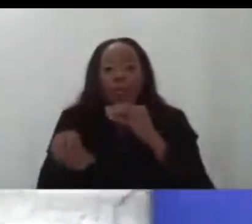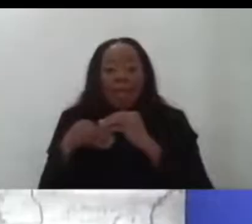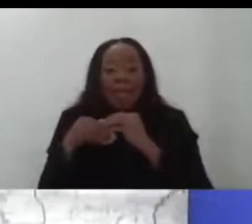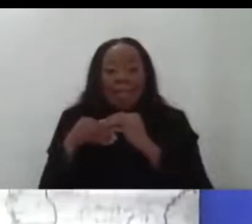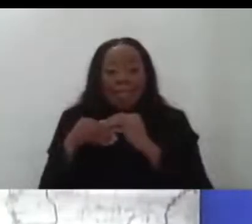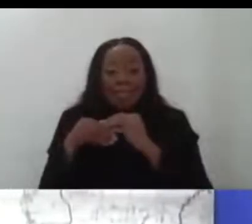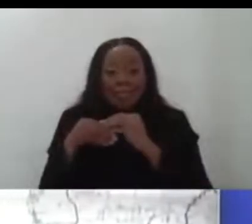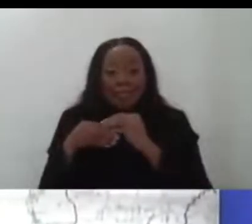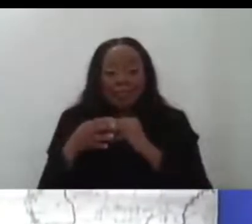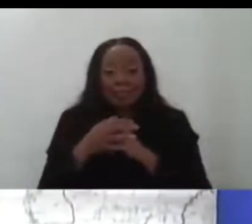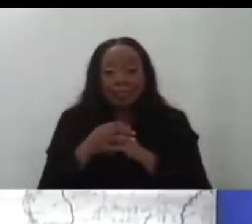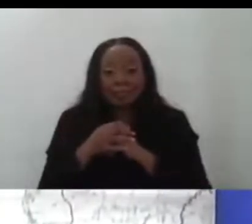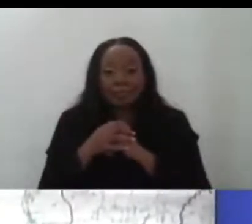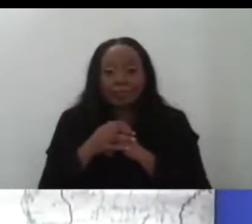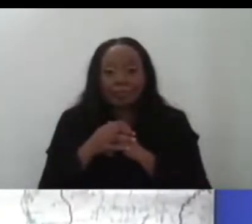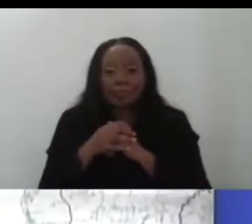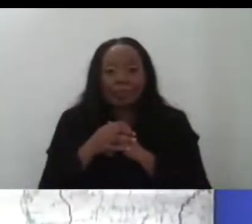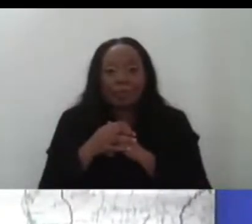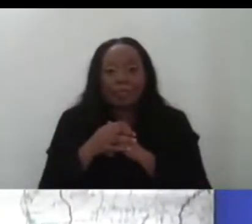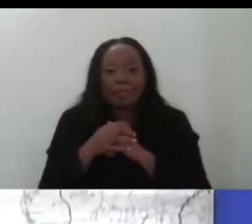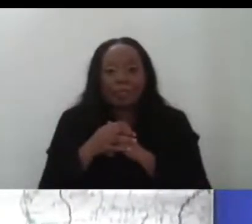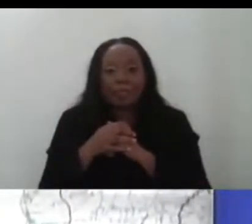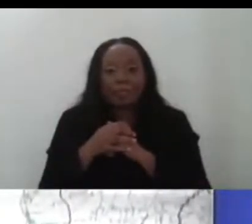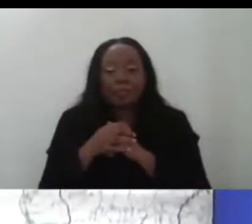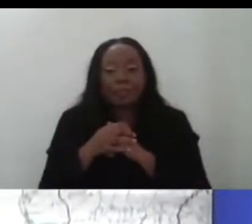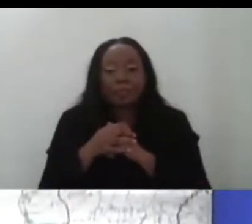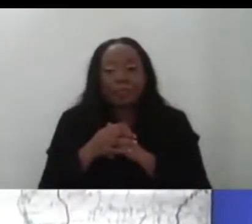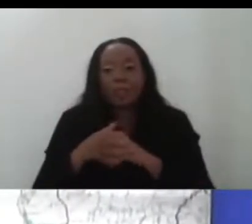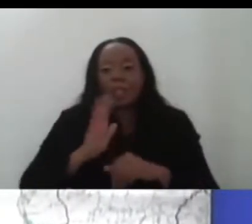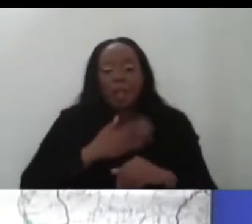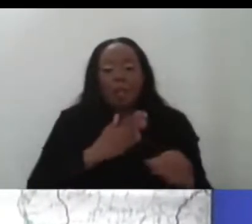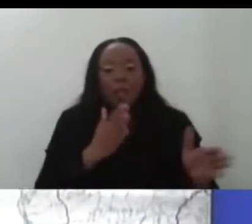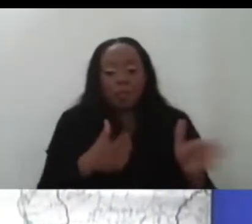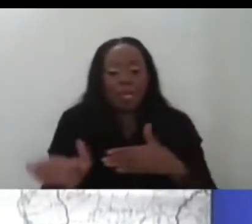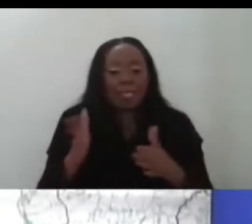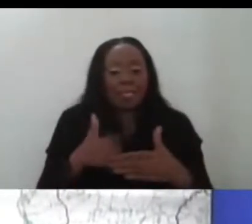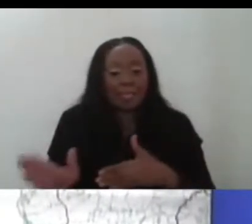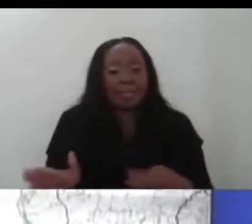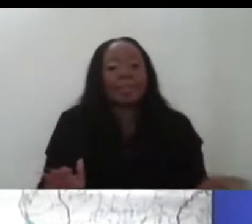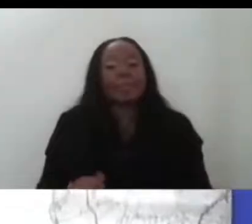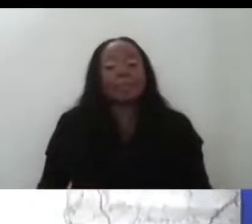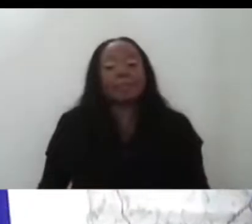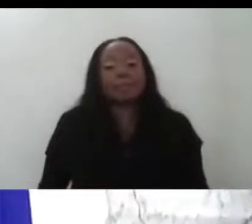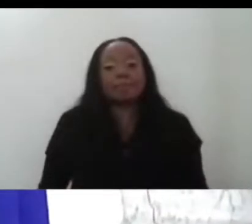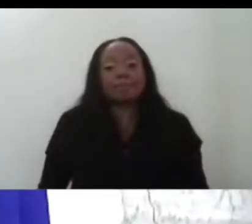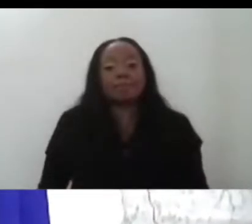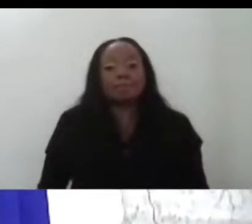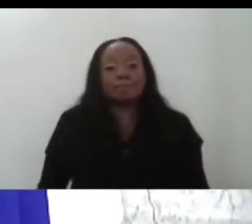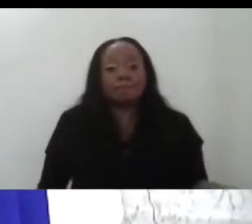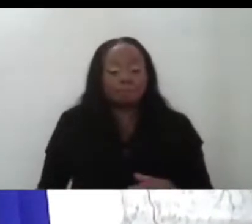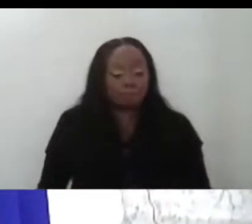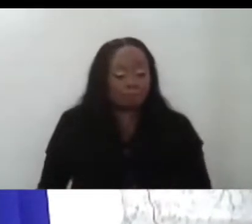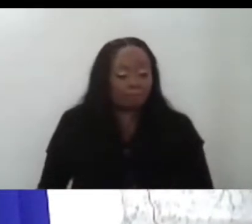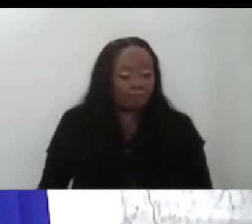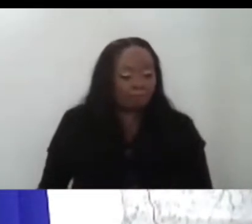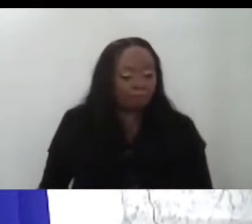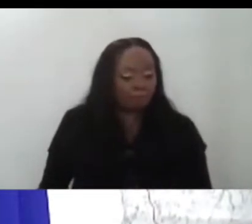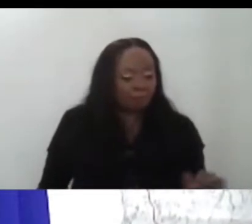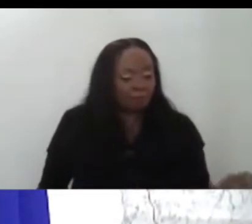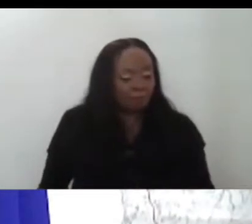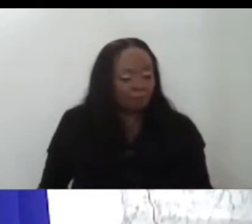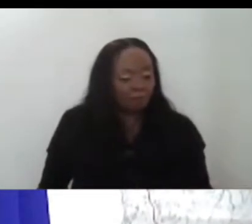down to our planning, our readiness planning, there's provision for the refilling of